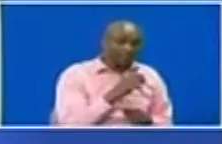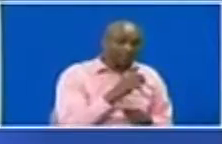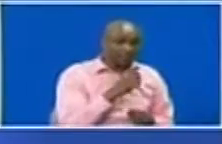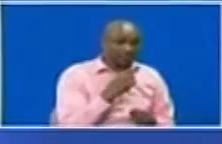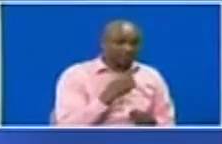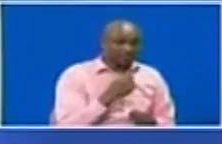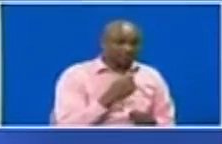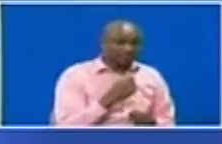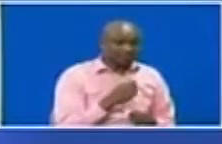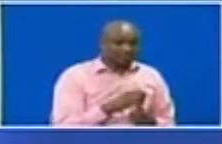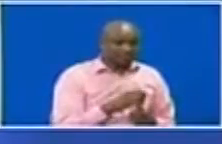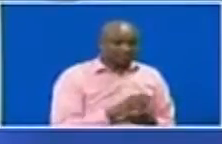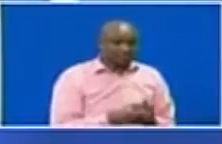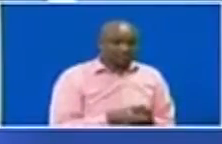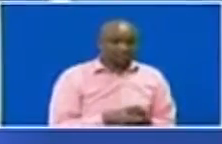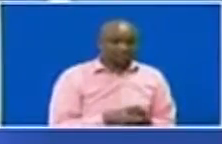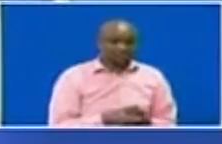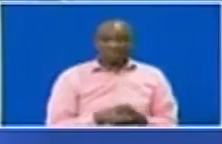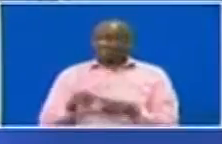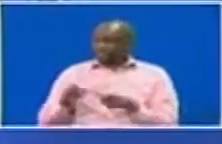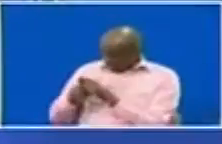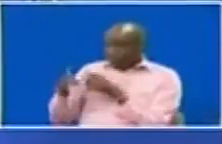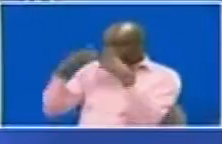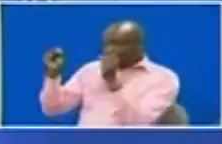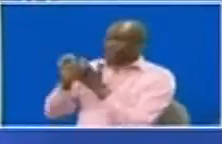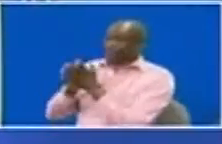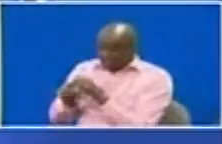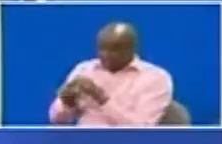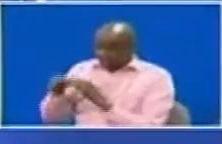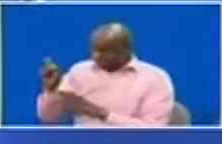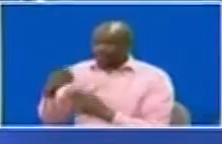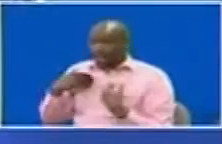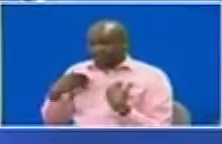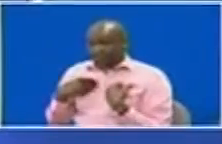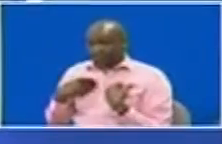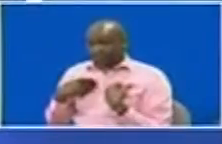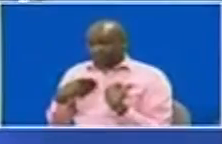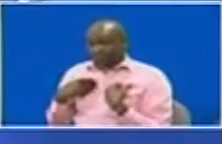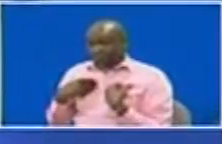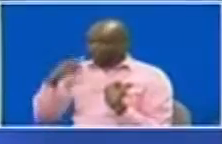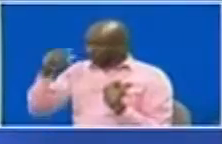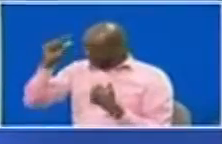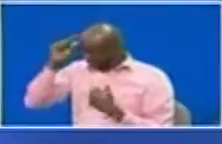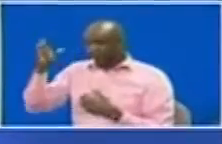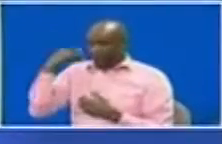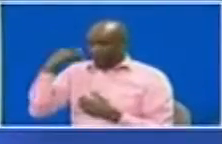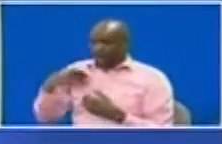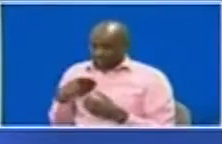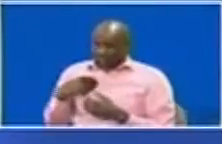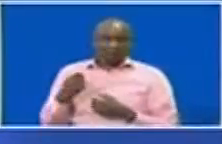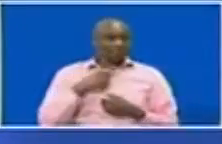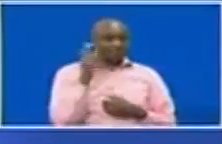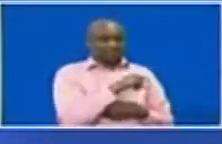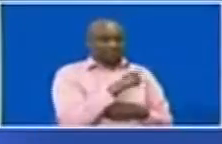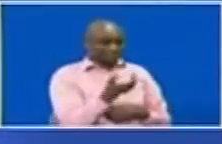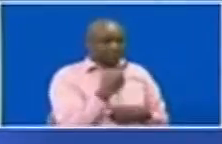I'll go back to where Dr. No Awiti fresh thinking into no, this, because even the president and the deputy have all exactly, been there's a lot of, in no, government before. Let me finish by saying this.